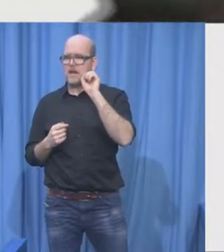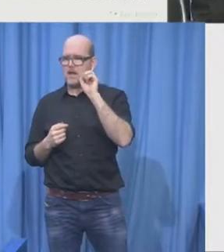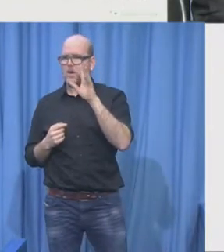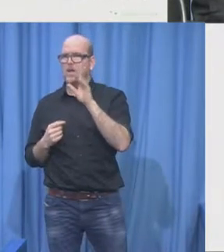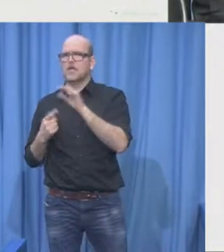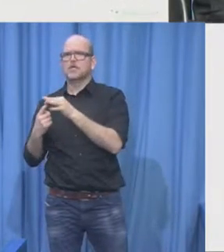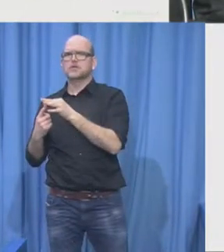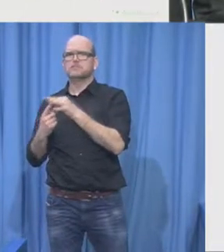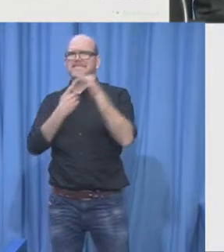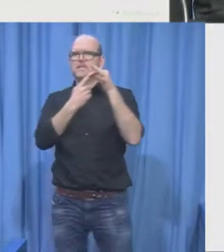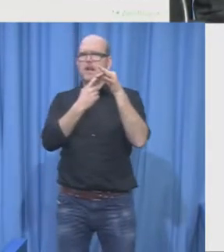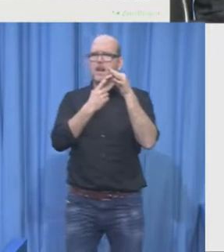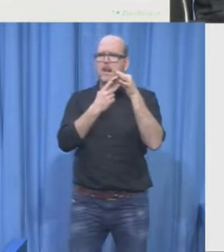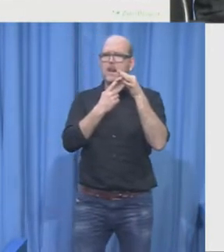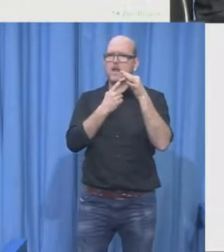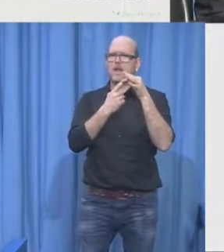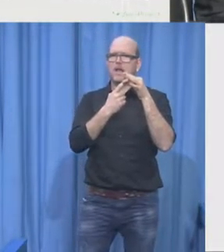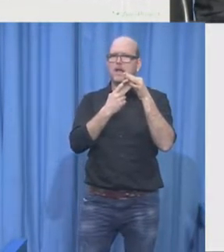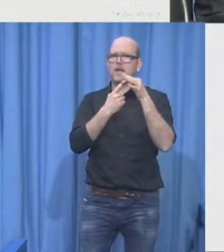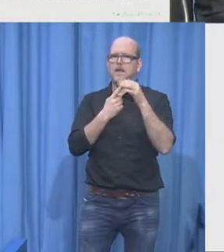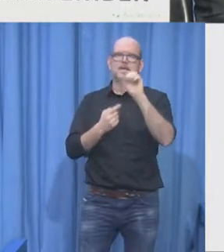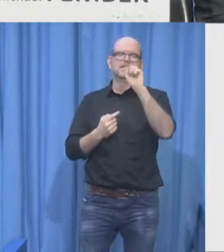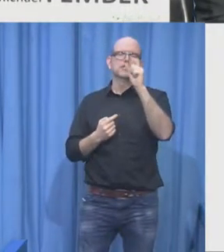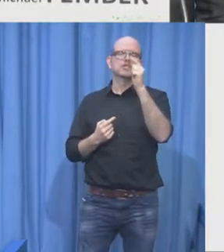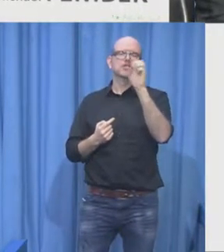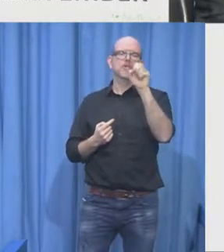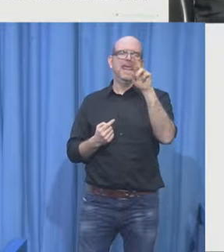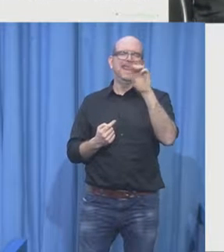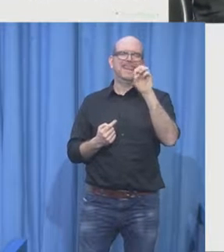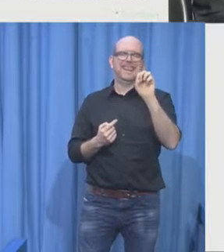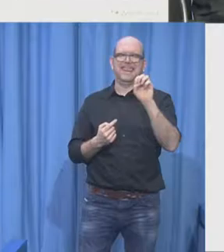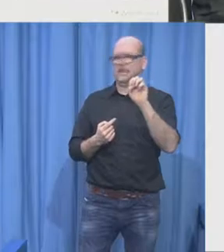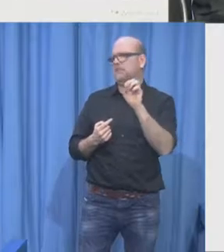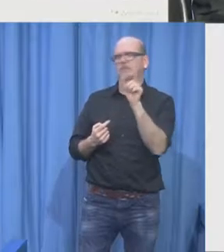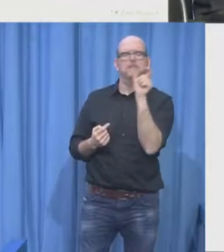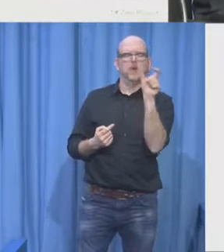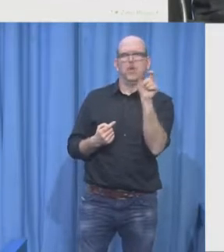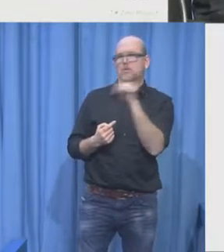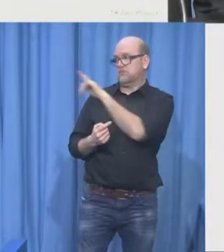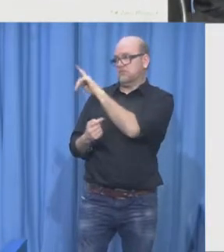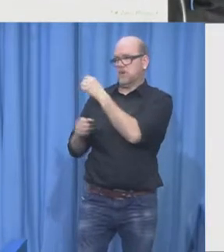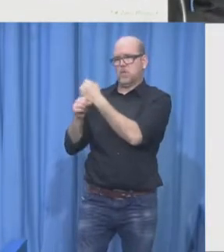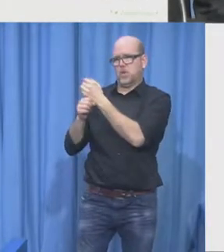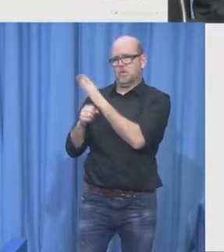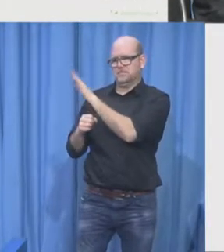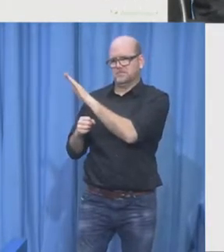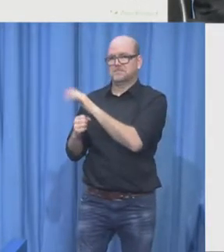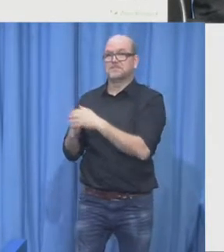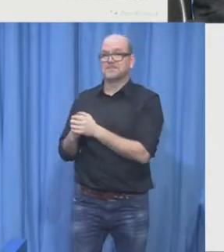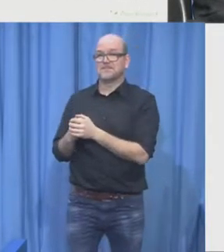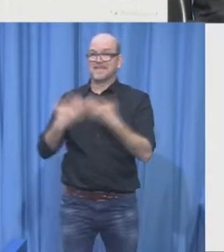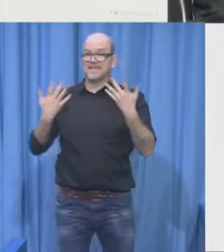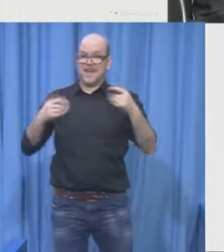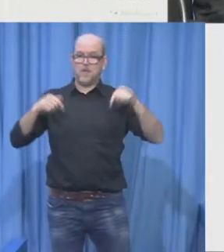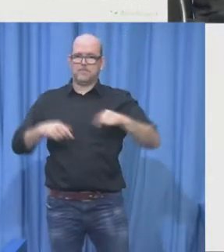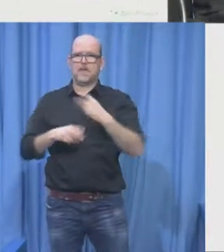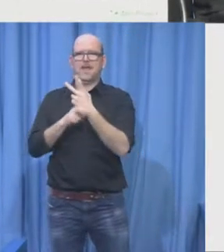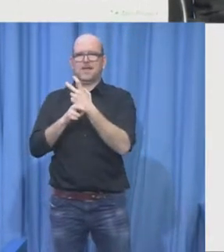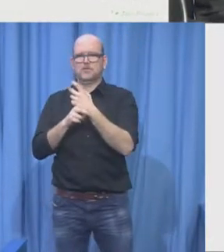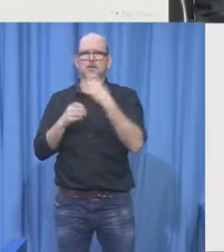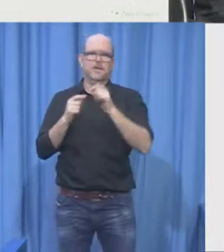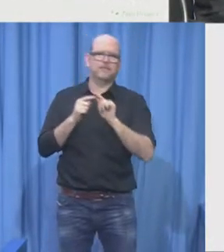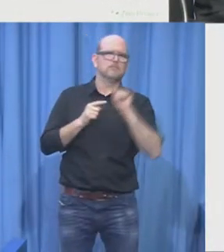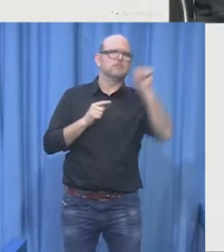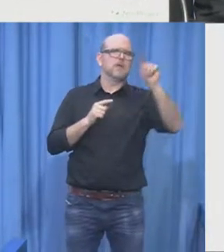Specialisterne mission strategy is and how this is implemented in another country. So another interesting